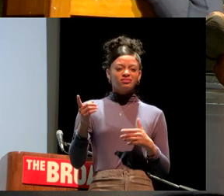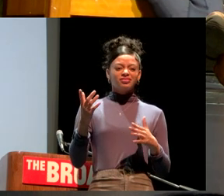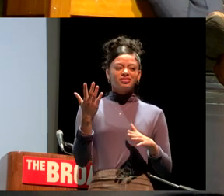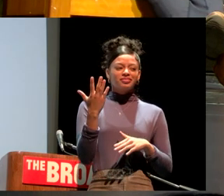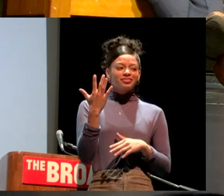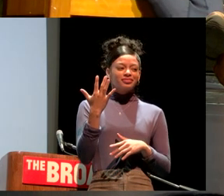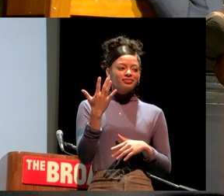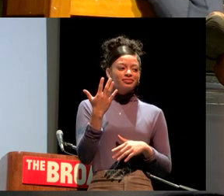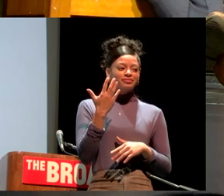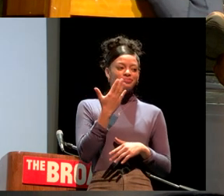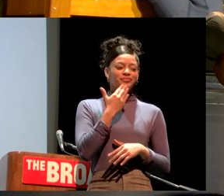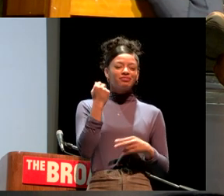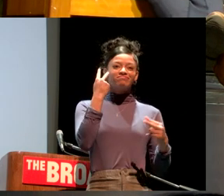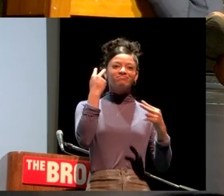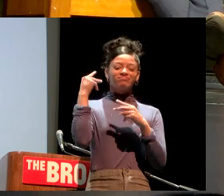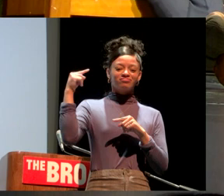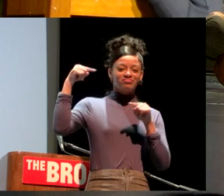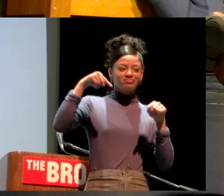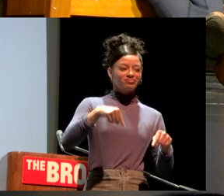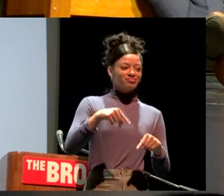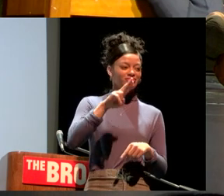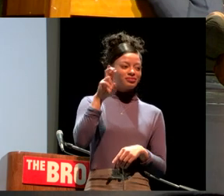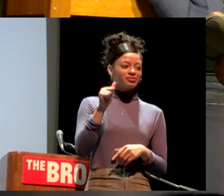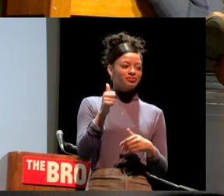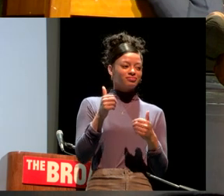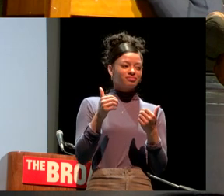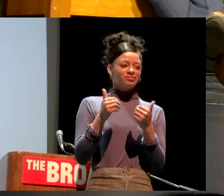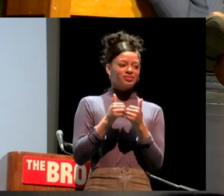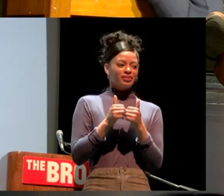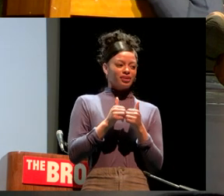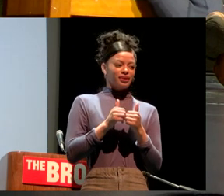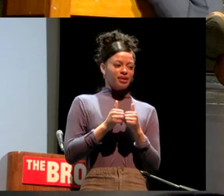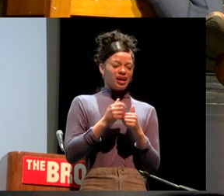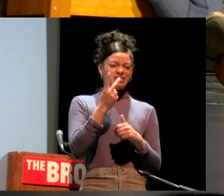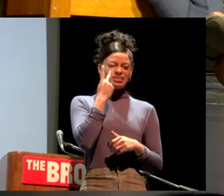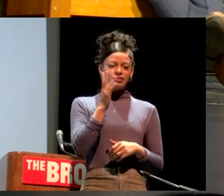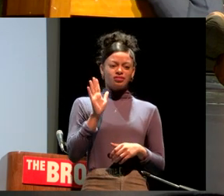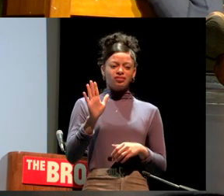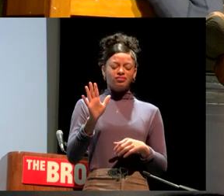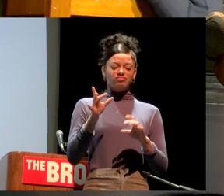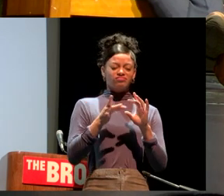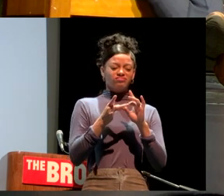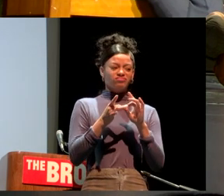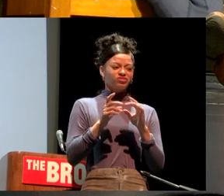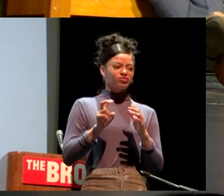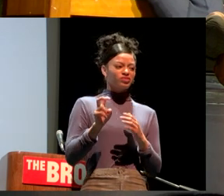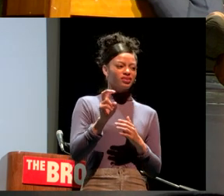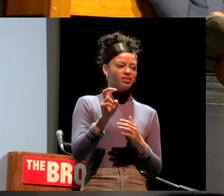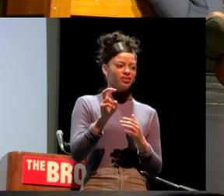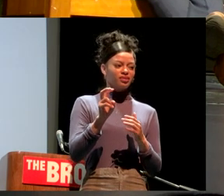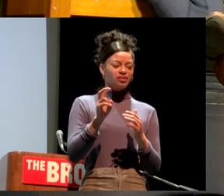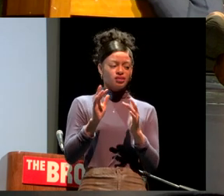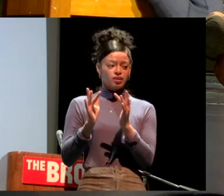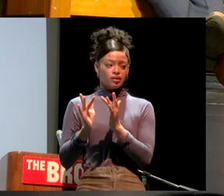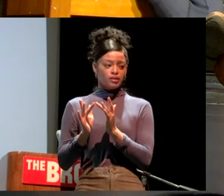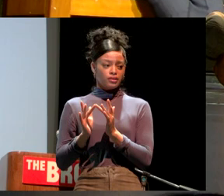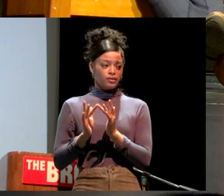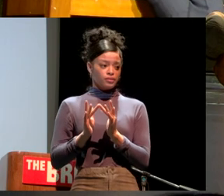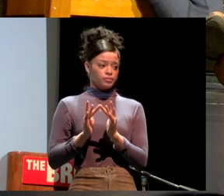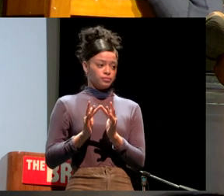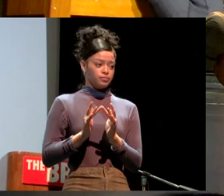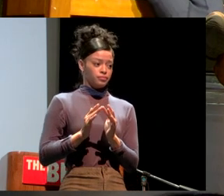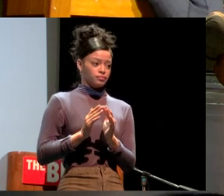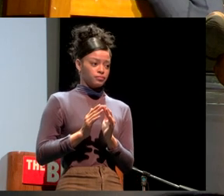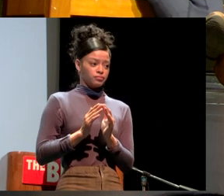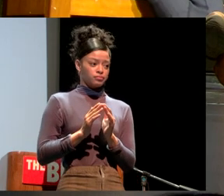was, how do you see your relationship with On Cyber? You know what I'm saying, evolving, because you guys gave us the space pods. So I'm